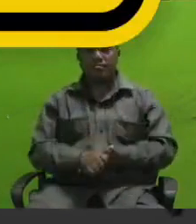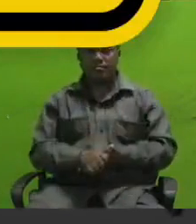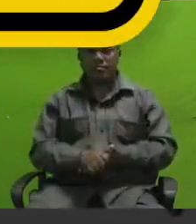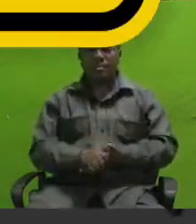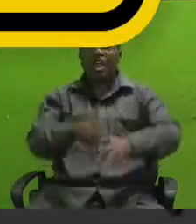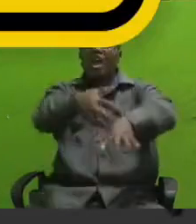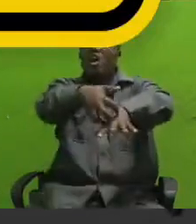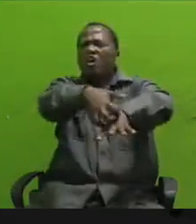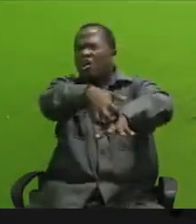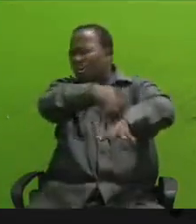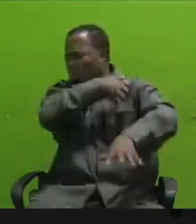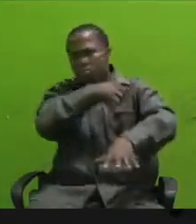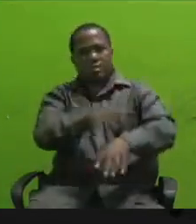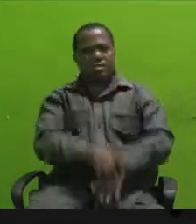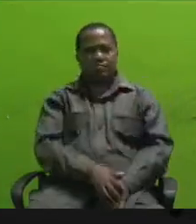Corrosive.